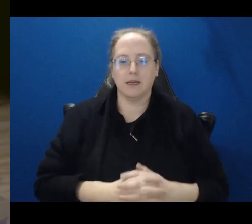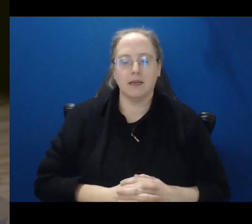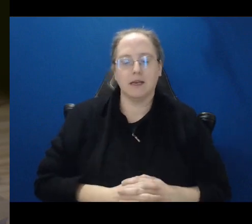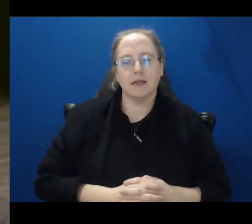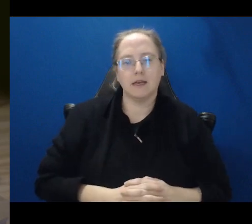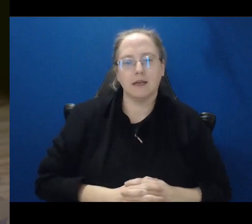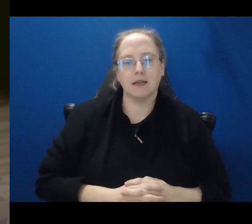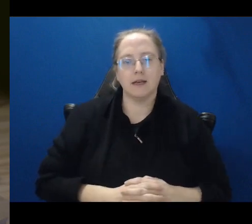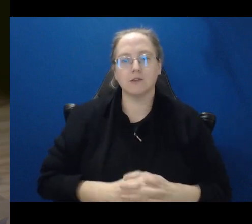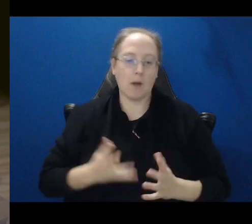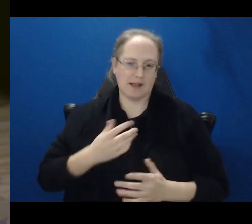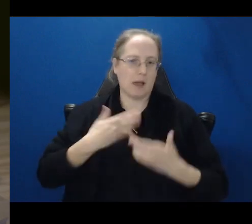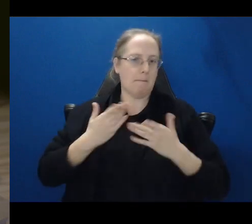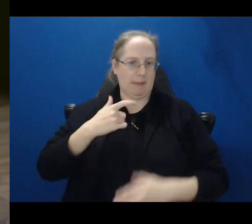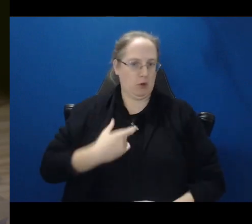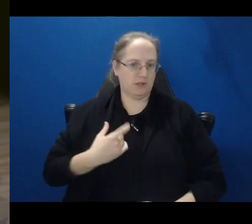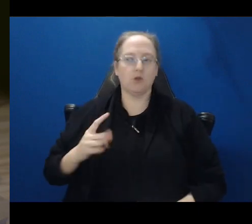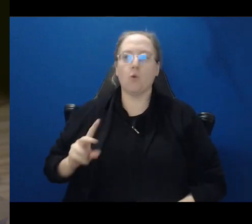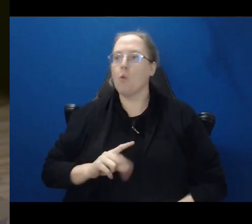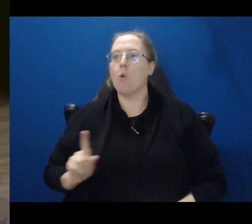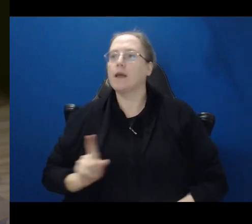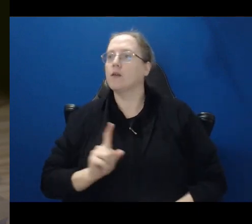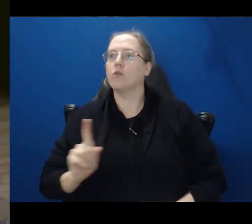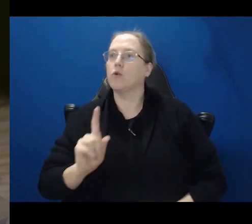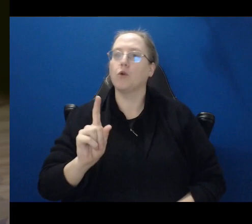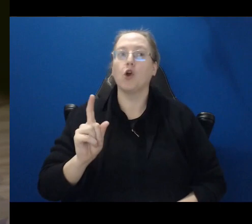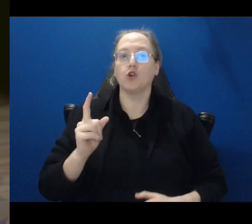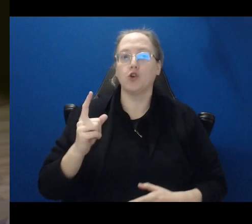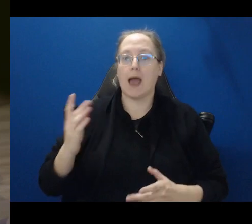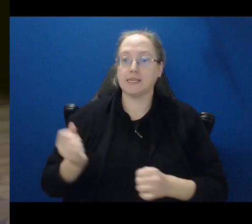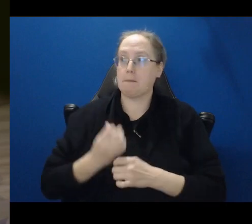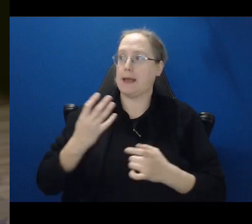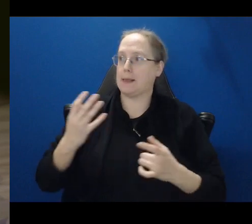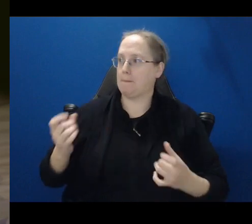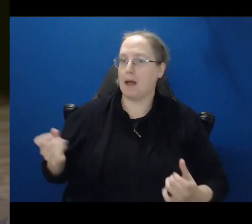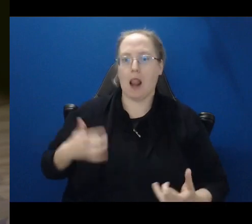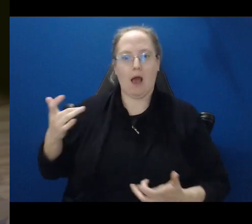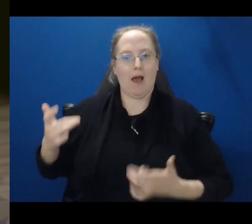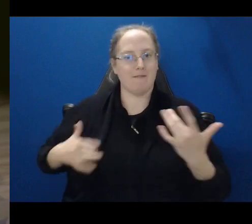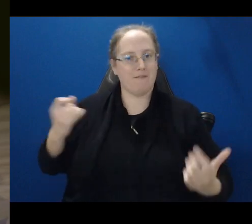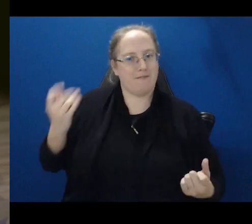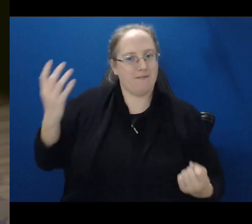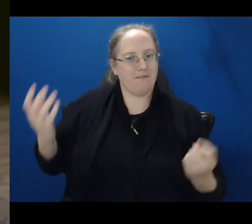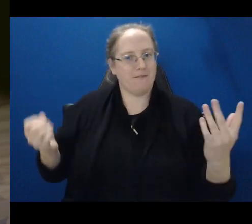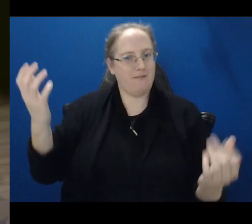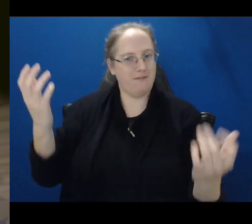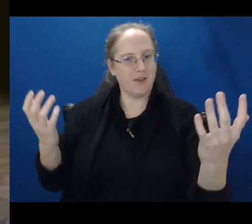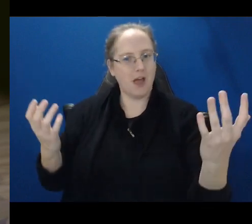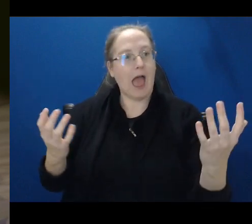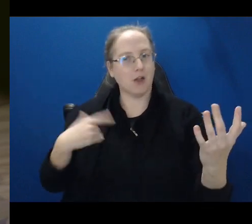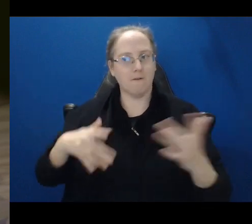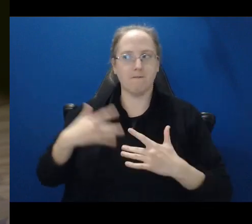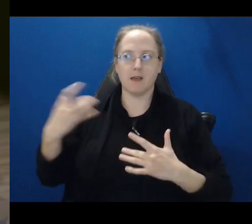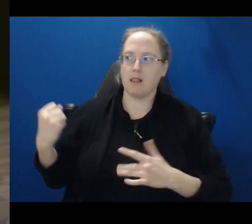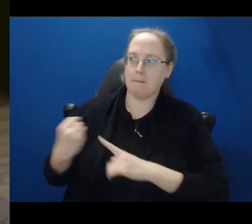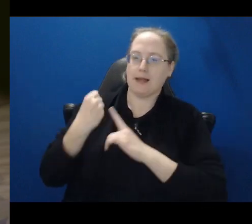of walking through them, you kind of animate them and you feel implicated in the kind of histories and the memories that they're